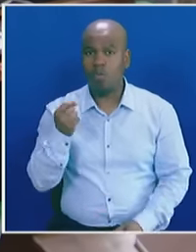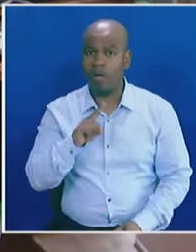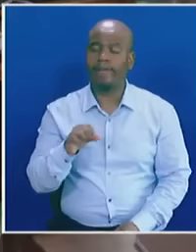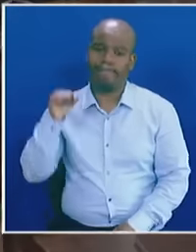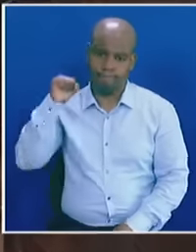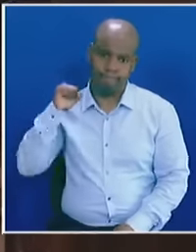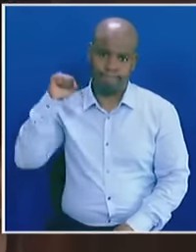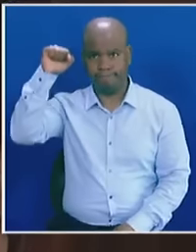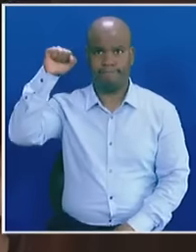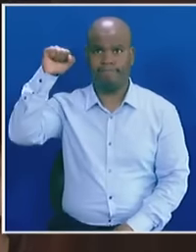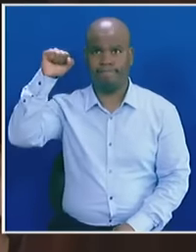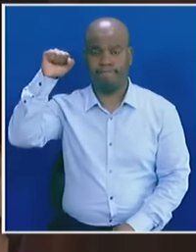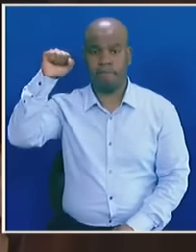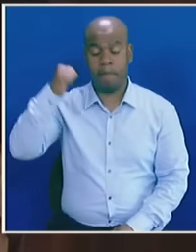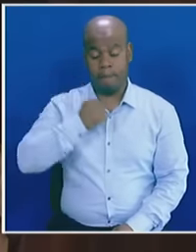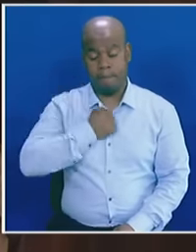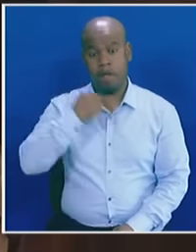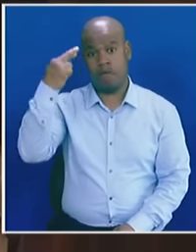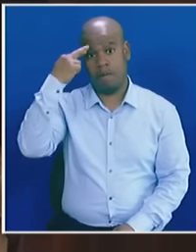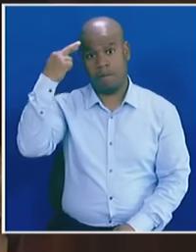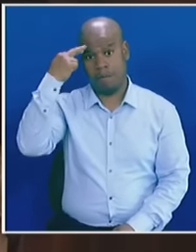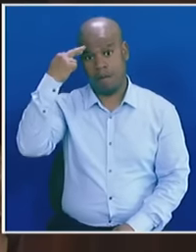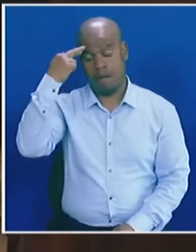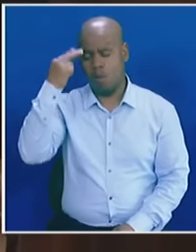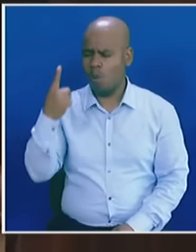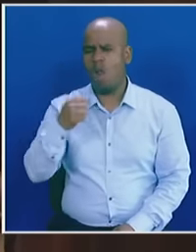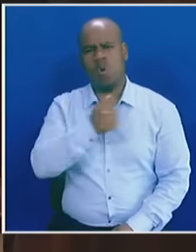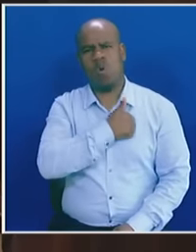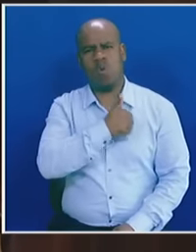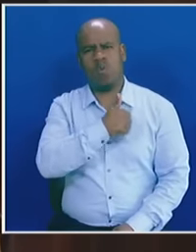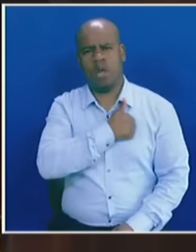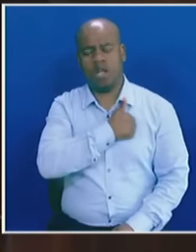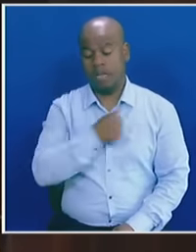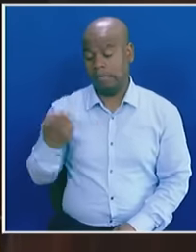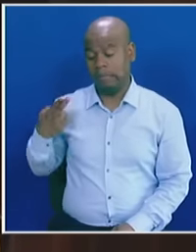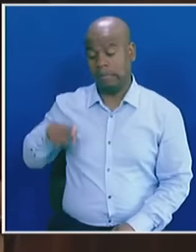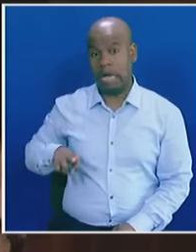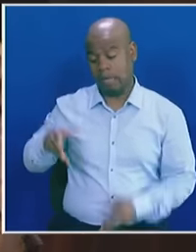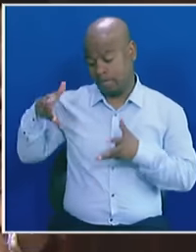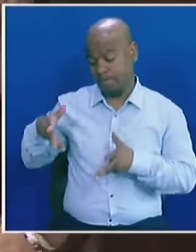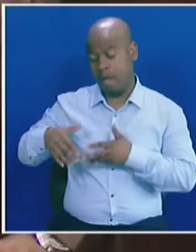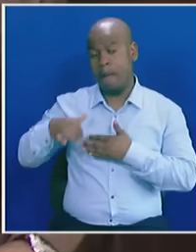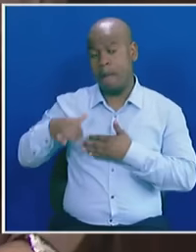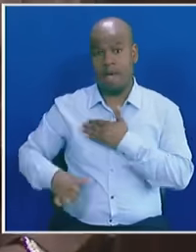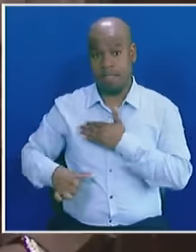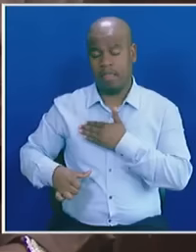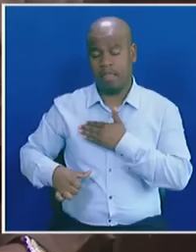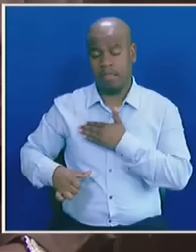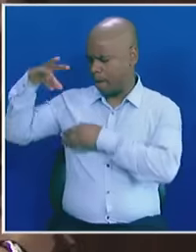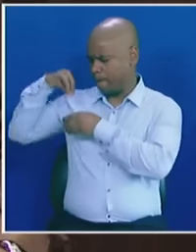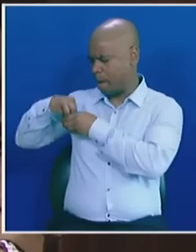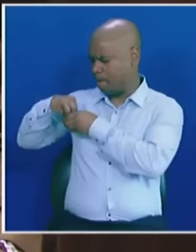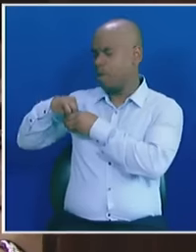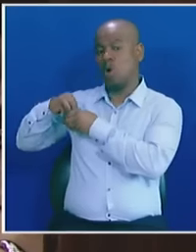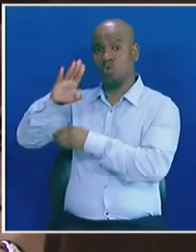comrades who died during this month, who were part and parcel of those soldiers who